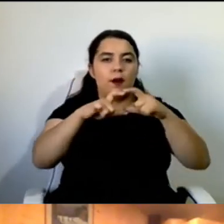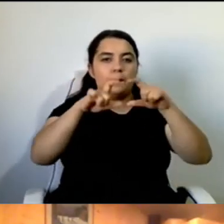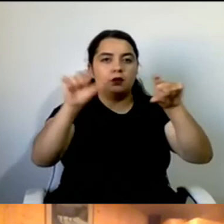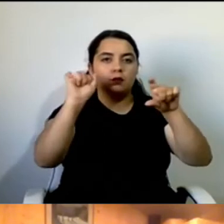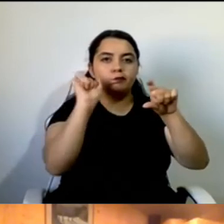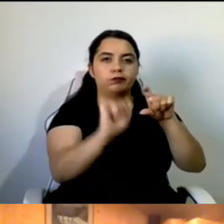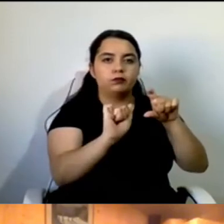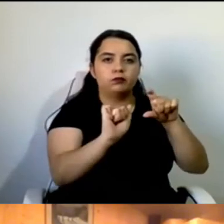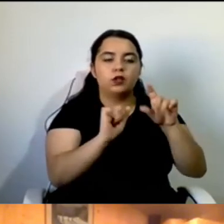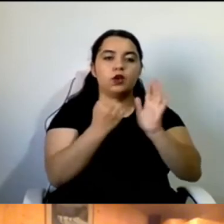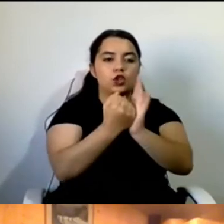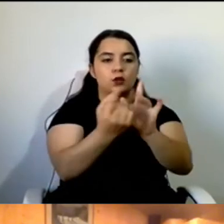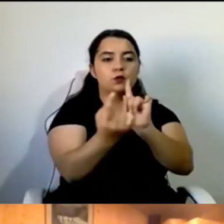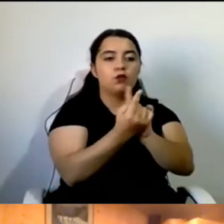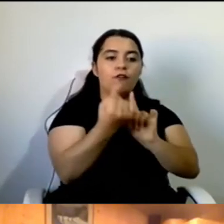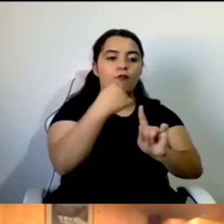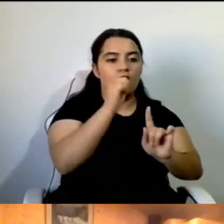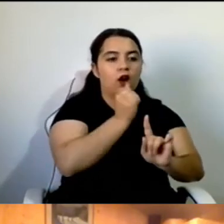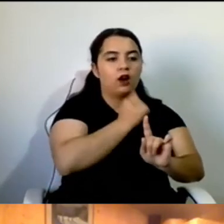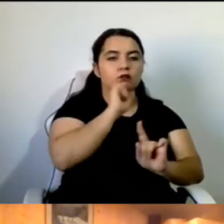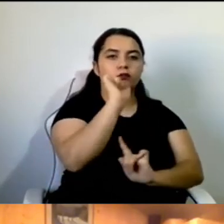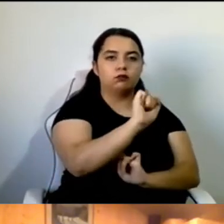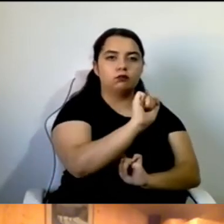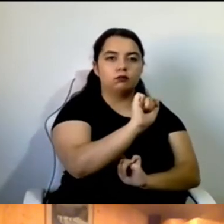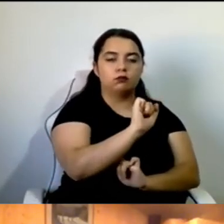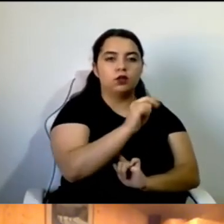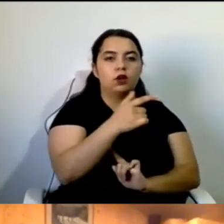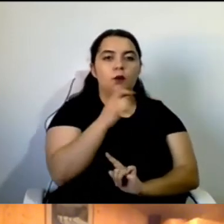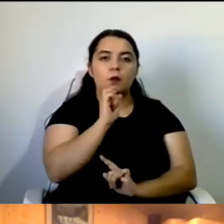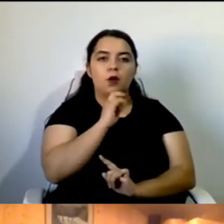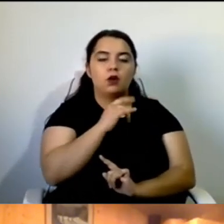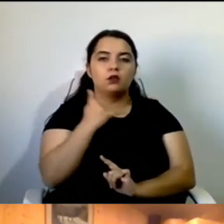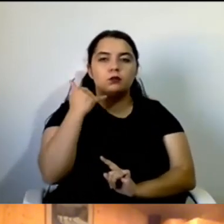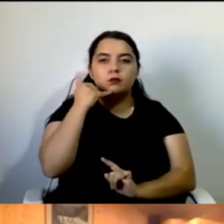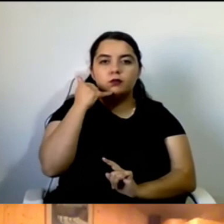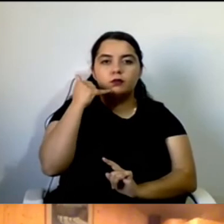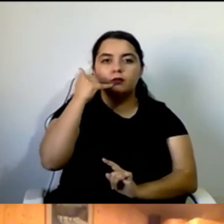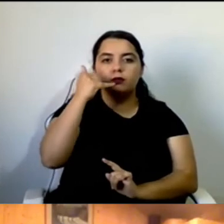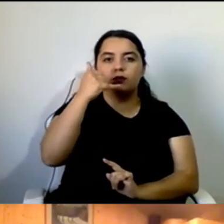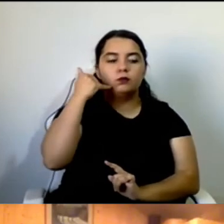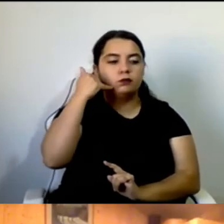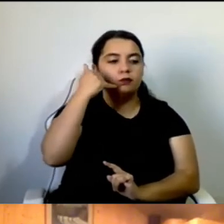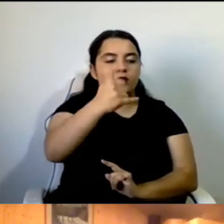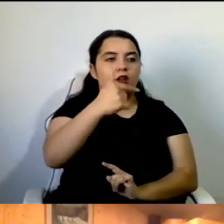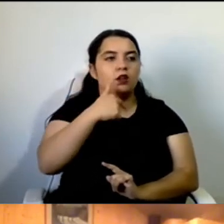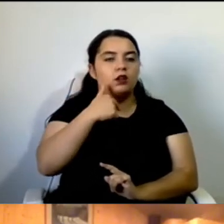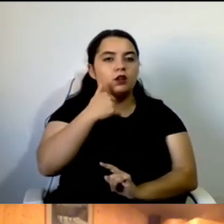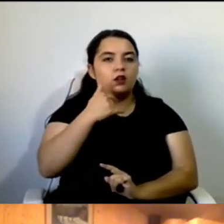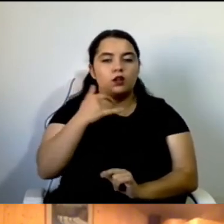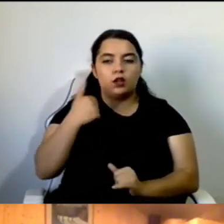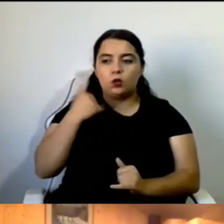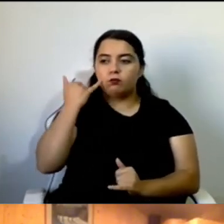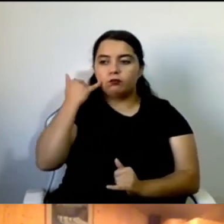if my personal assistant calls me at 7 and said, I'm sick today. I can call somebody else. They can't. So they have to have